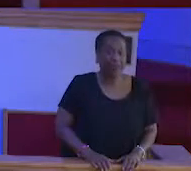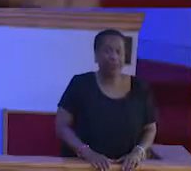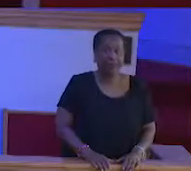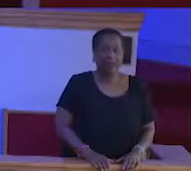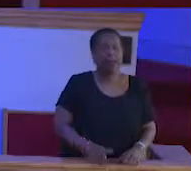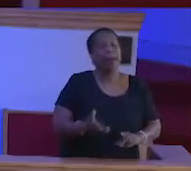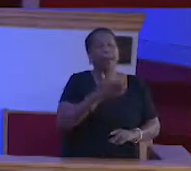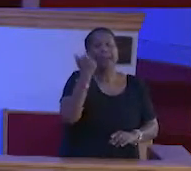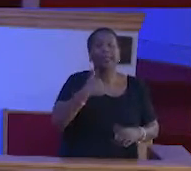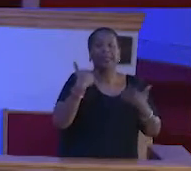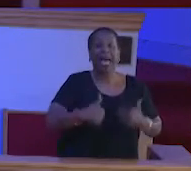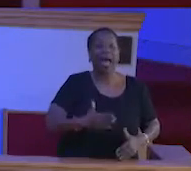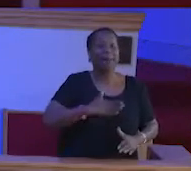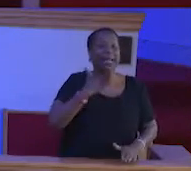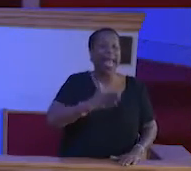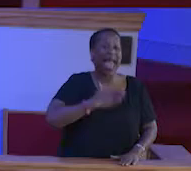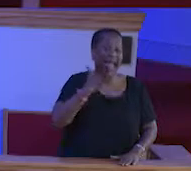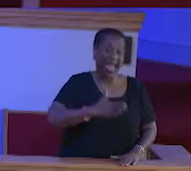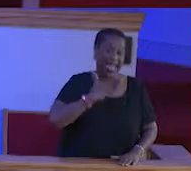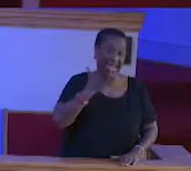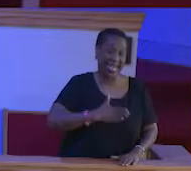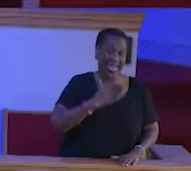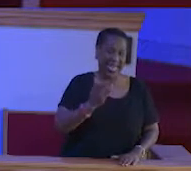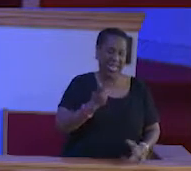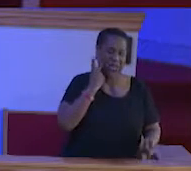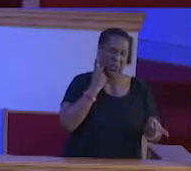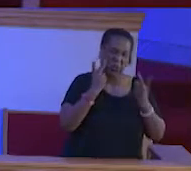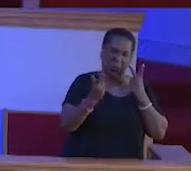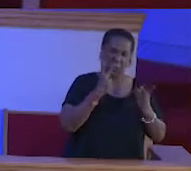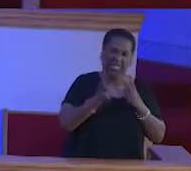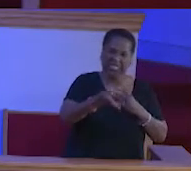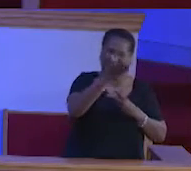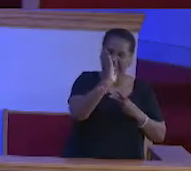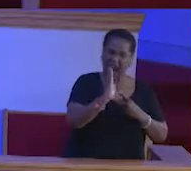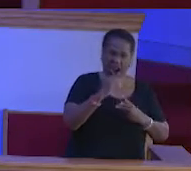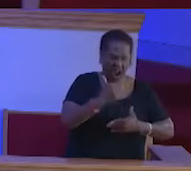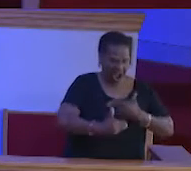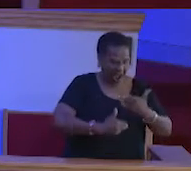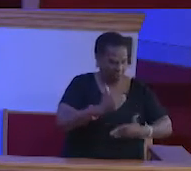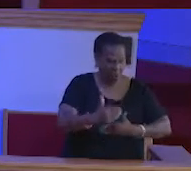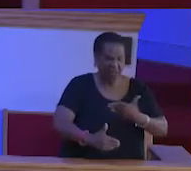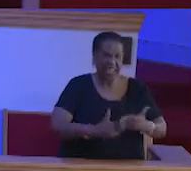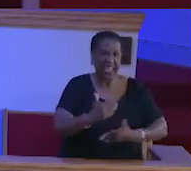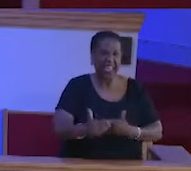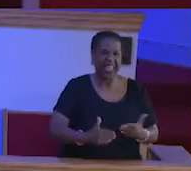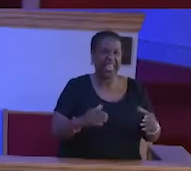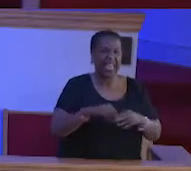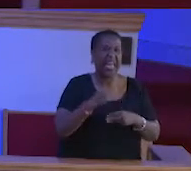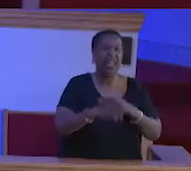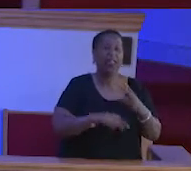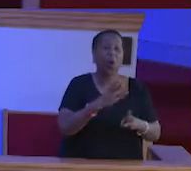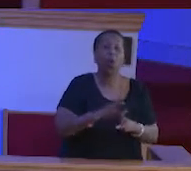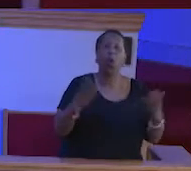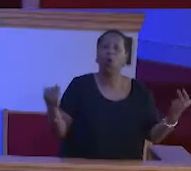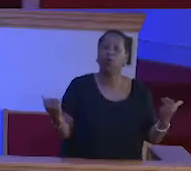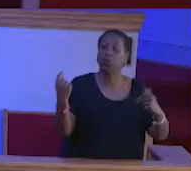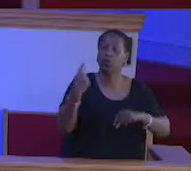Because I'm glad to see God moving in the world